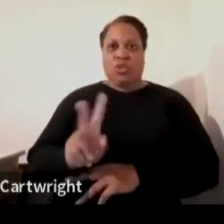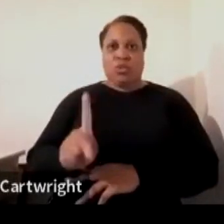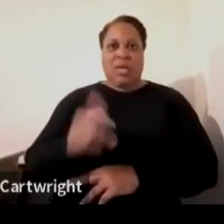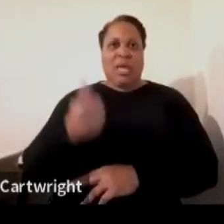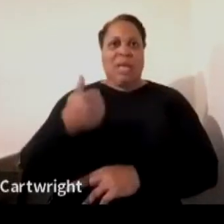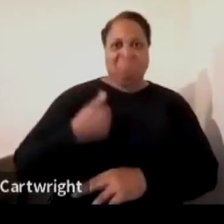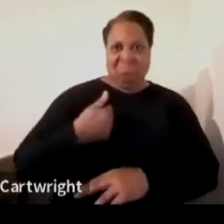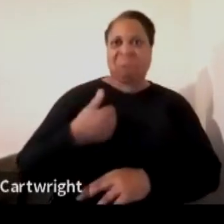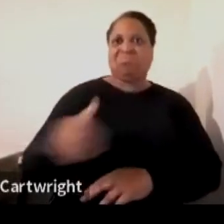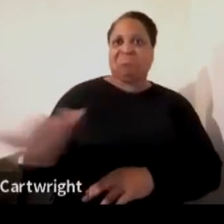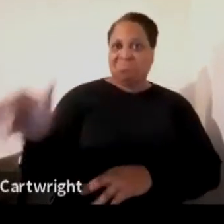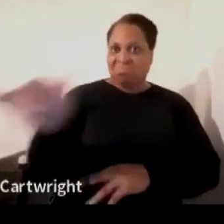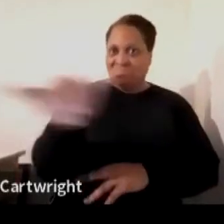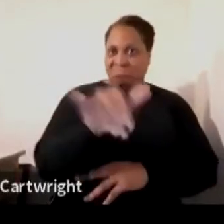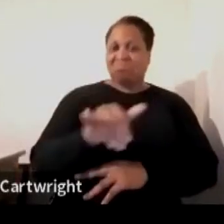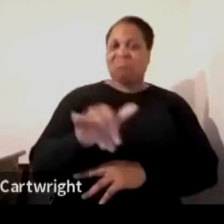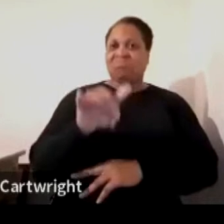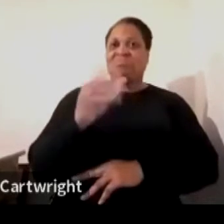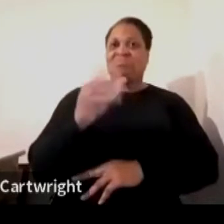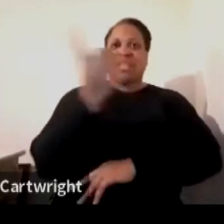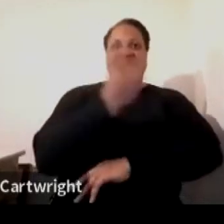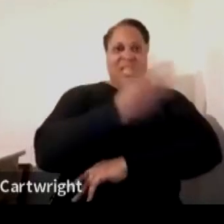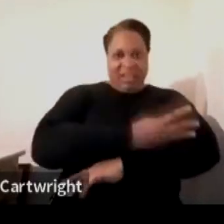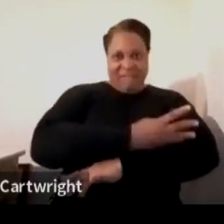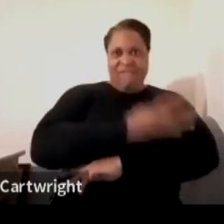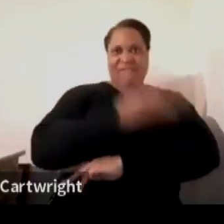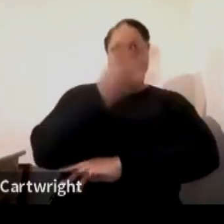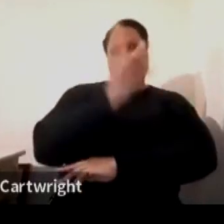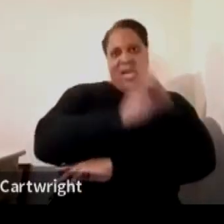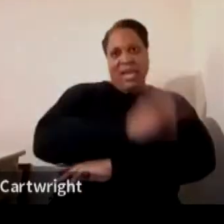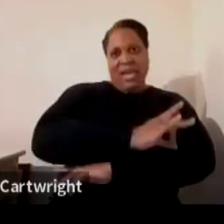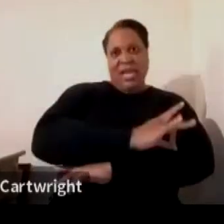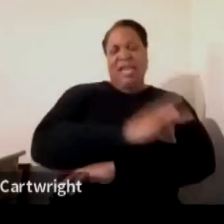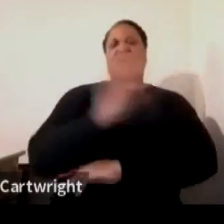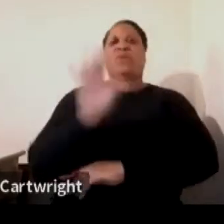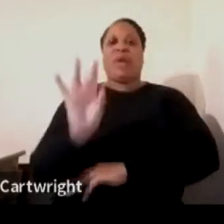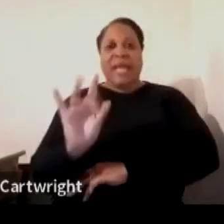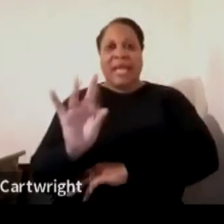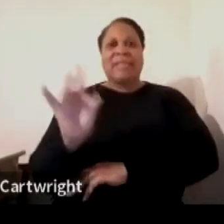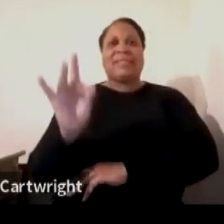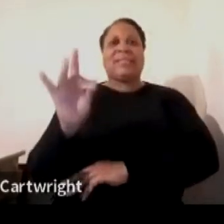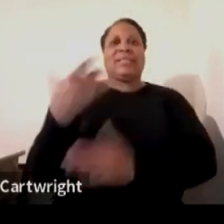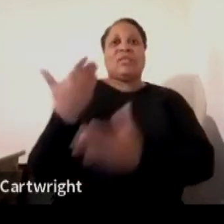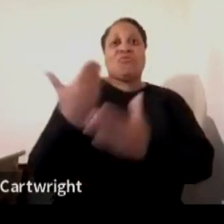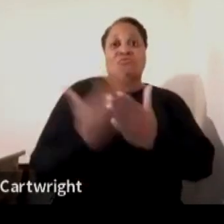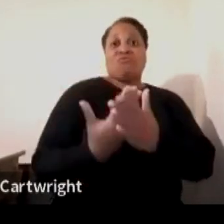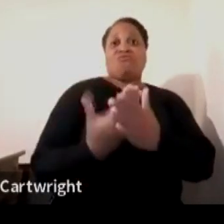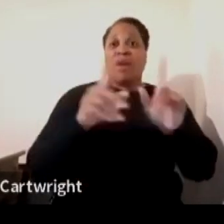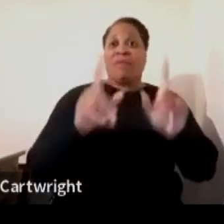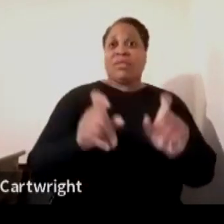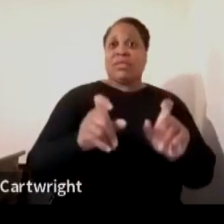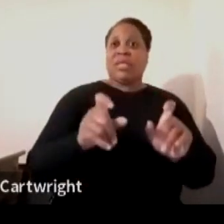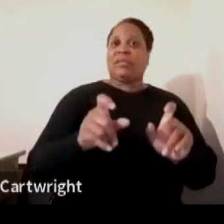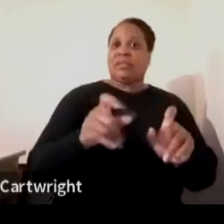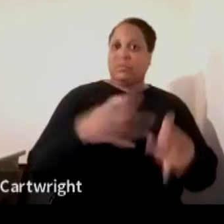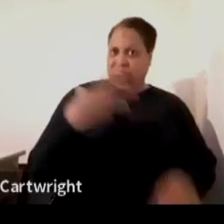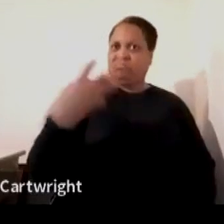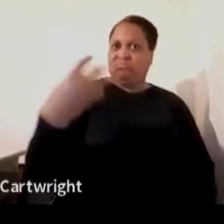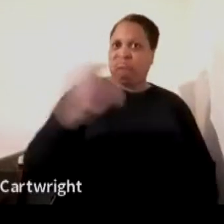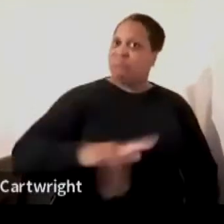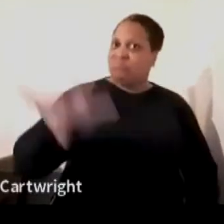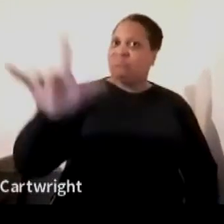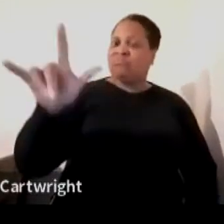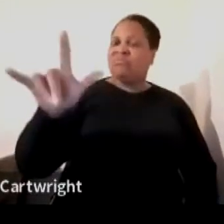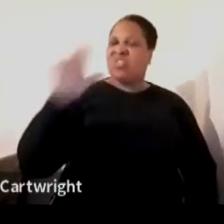using their day 4, day 8, or day 14 or arrival test to go and travel on. So I think the Ministry of Health did